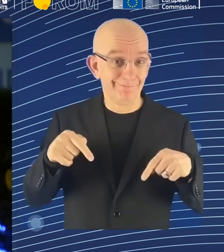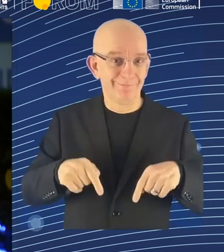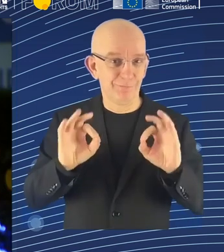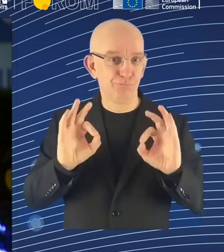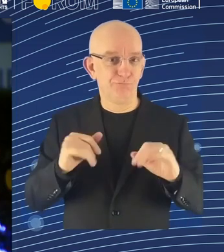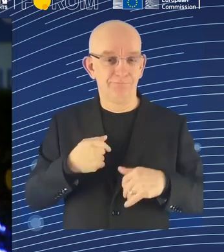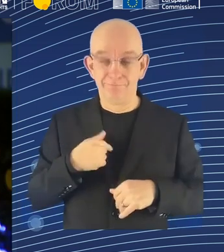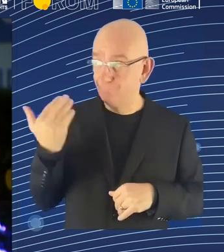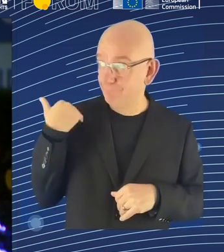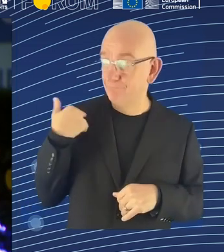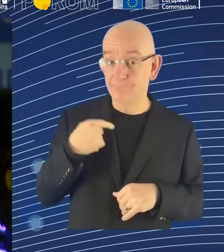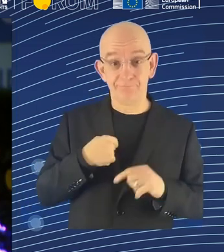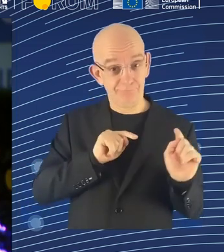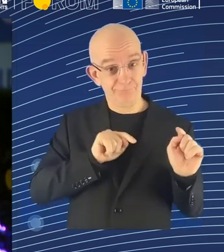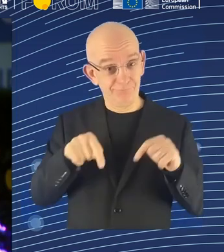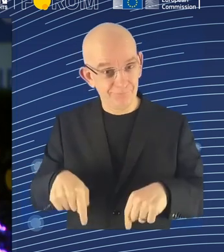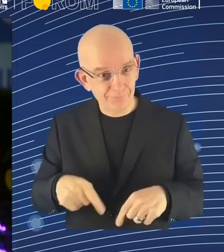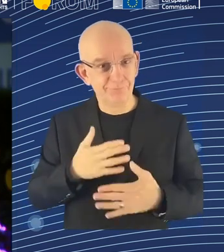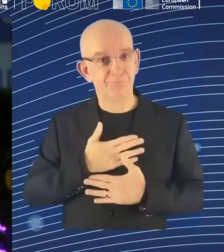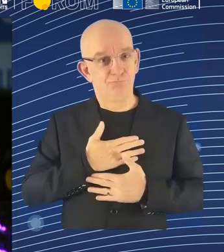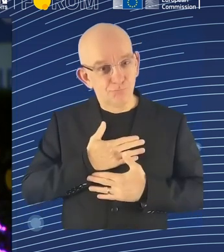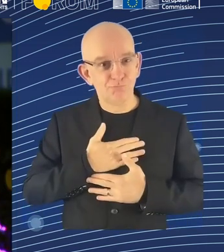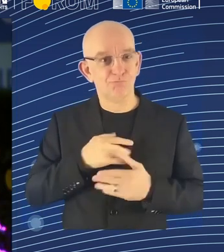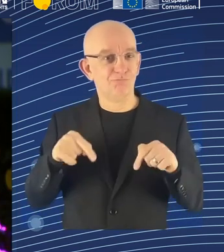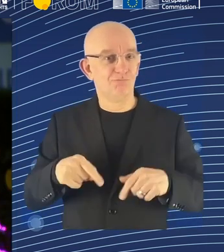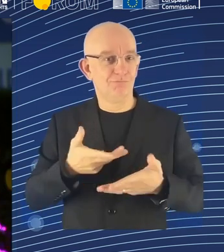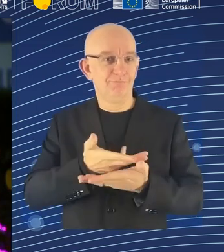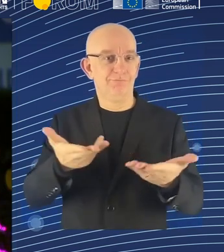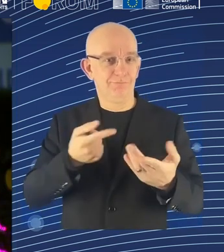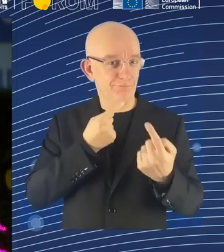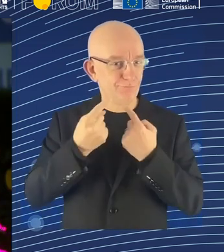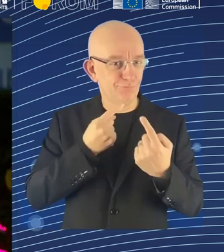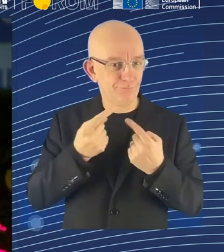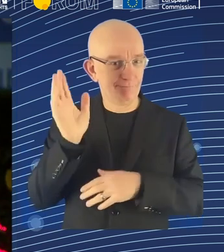very important subject with my friend and colleague, Nicholas Schmidt.